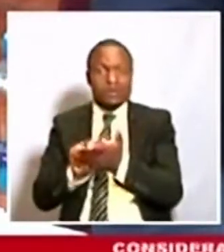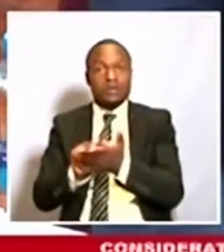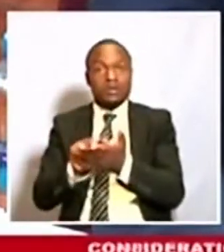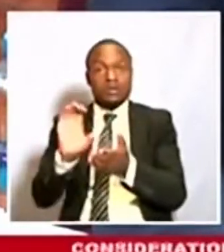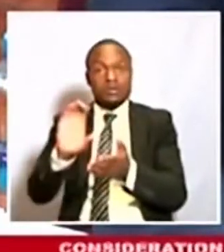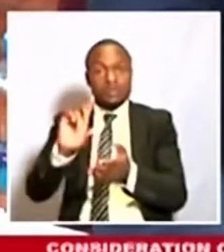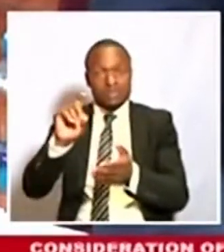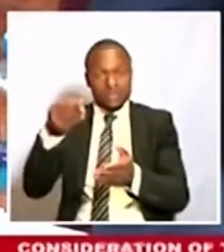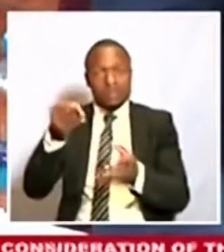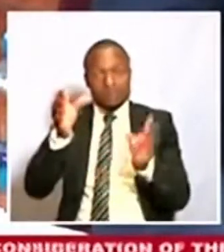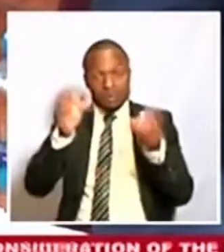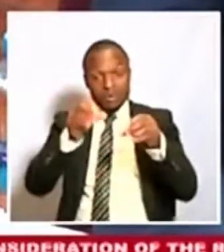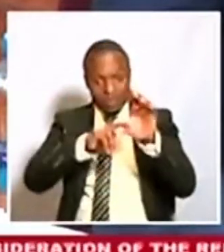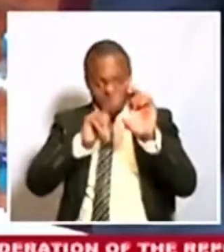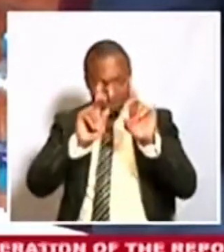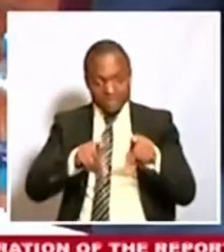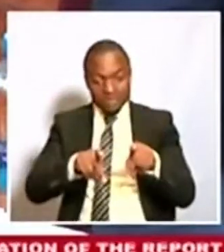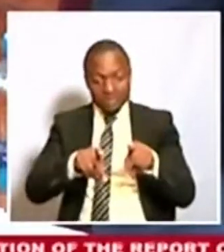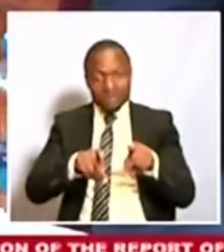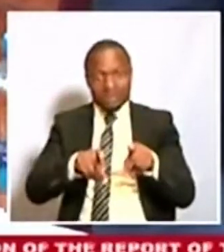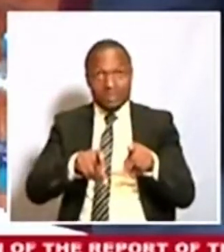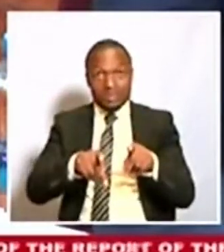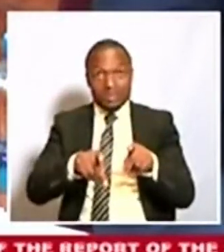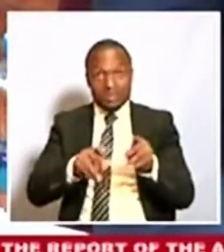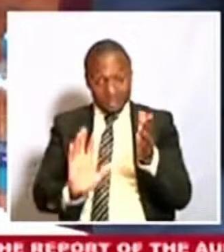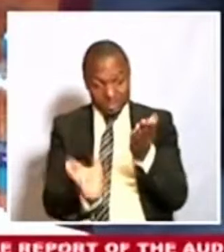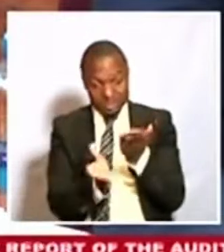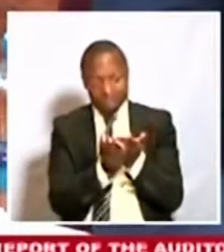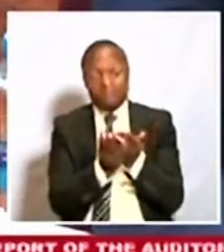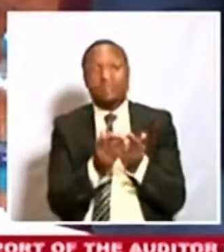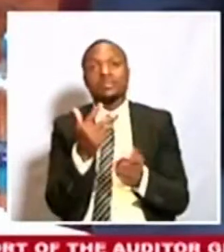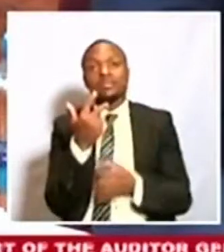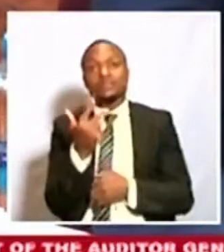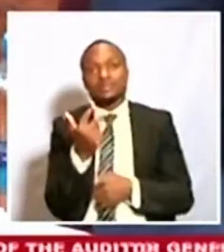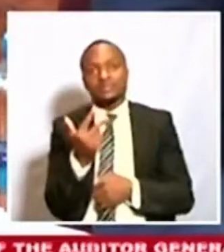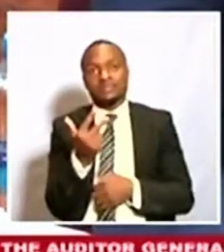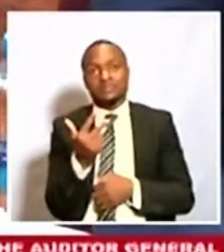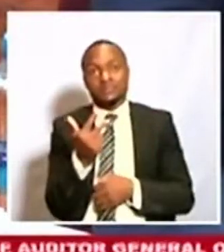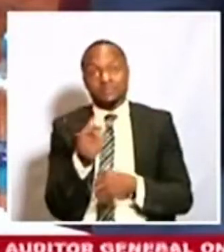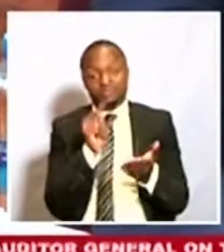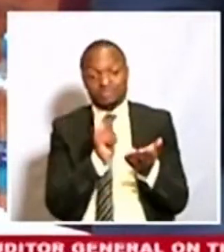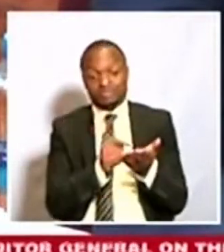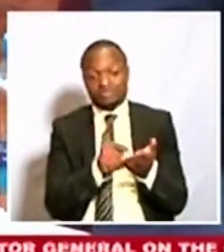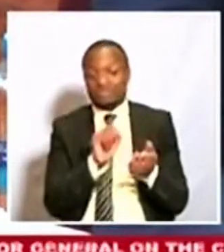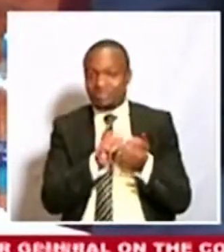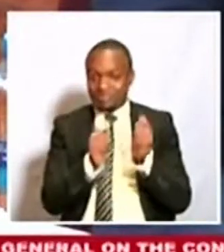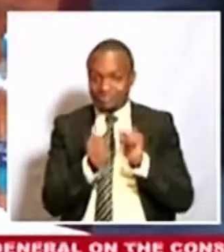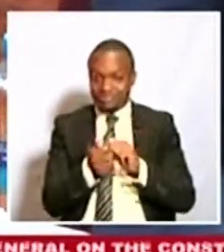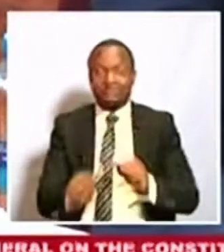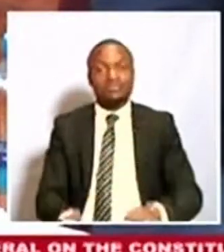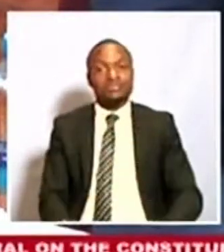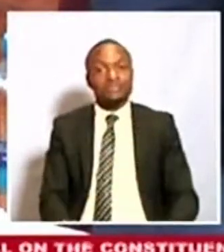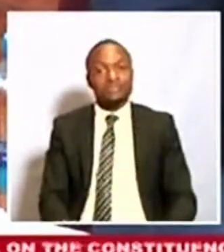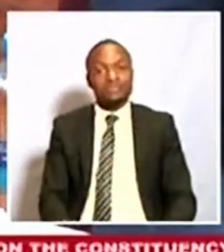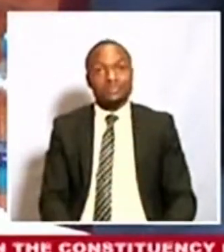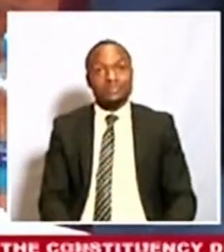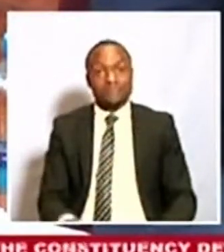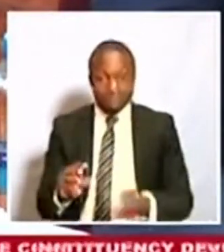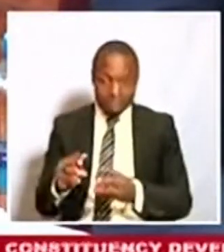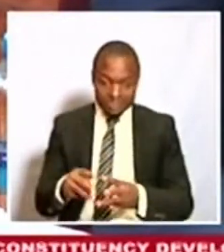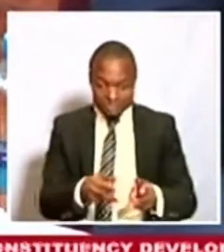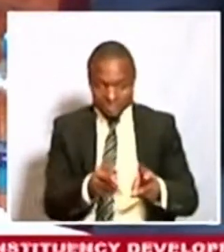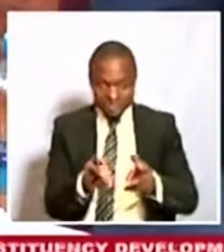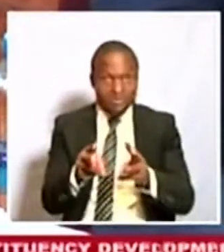chairperson. The see Appendix 3, which refers to this query. The remedial